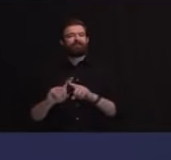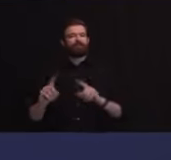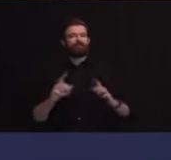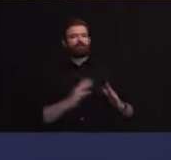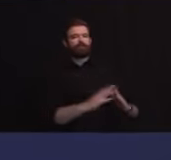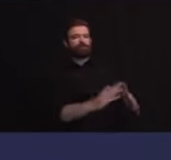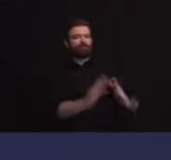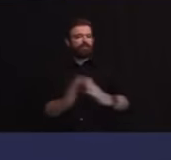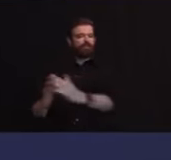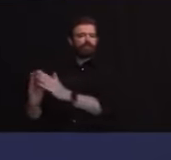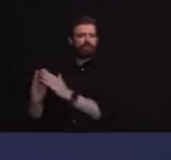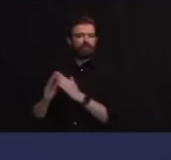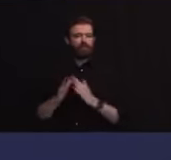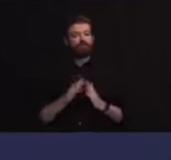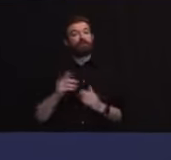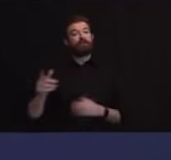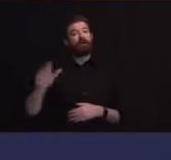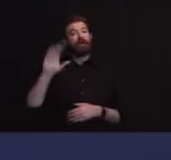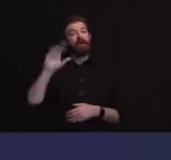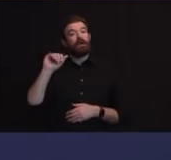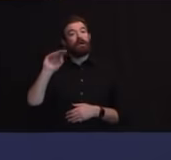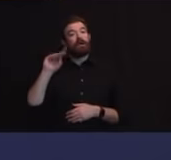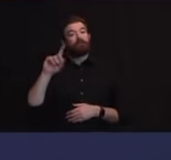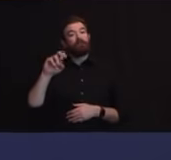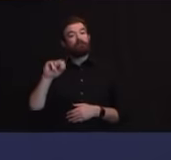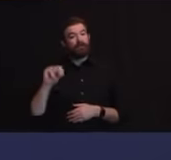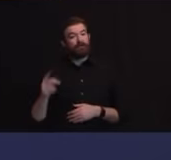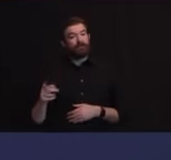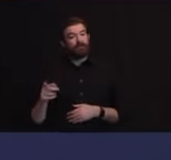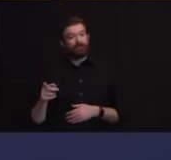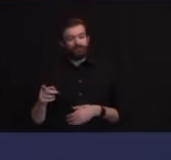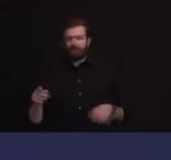But Camden's high on that list. As it goes, we go. And there's a